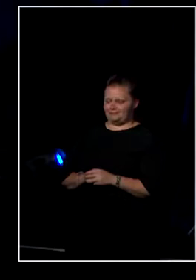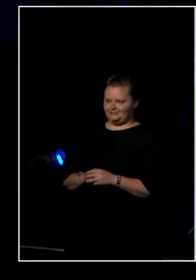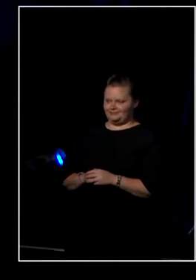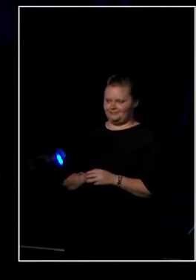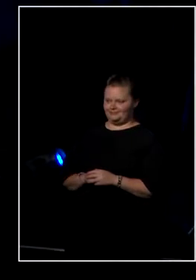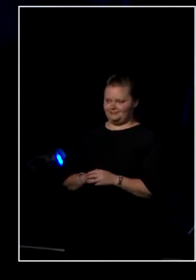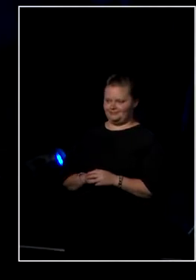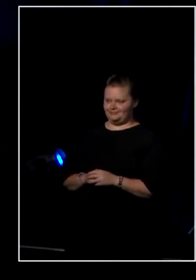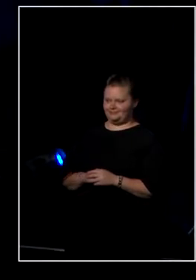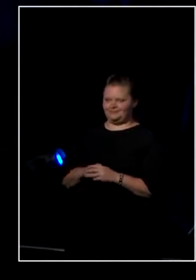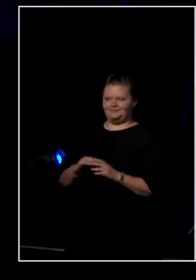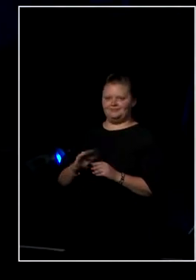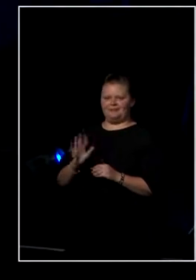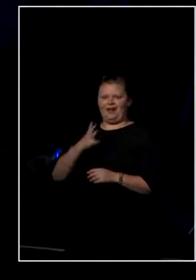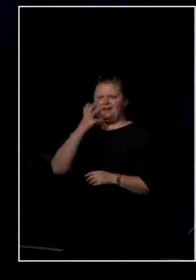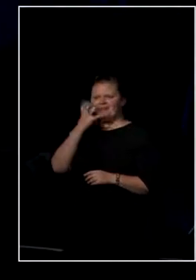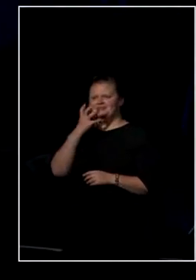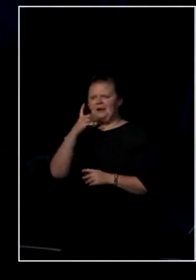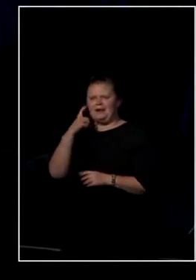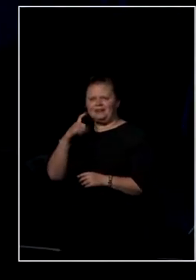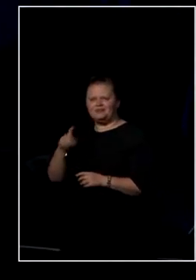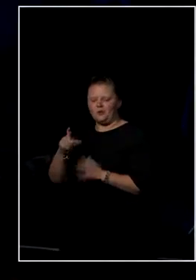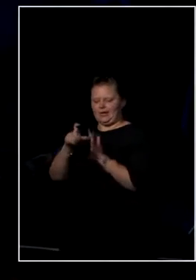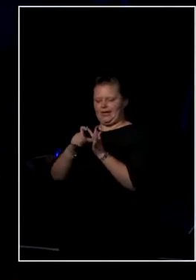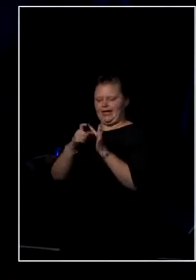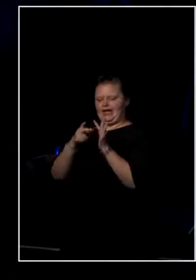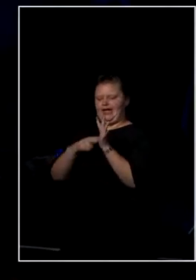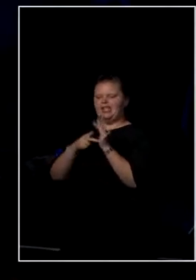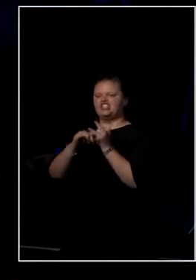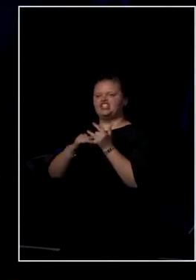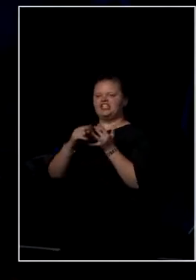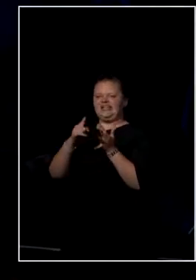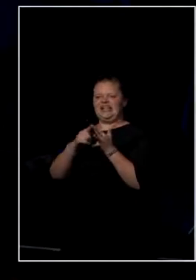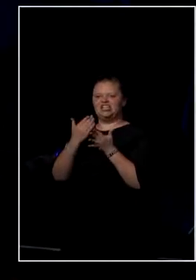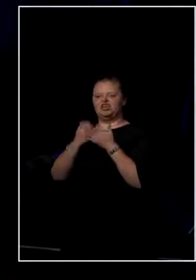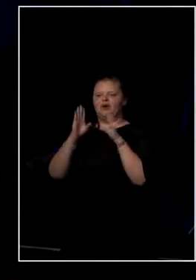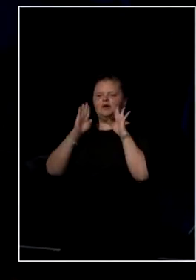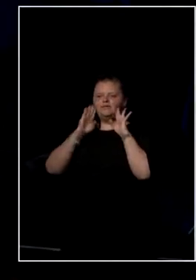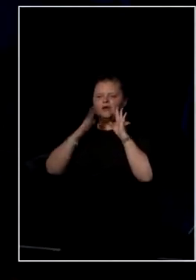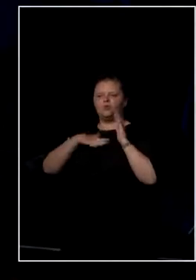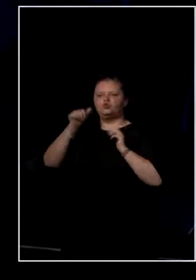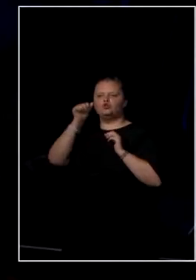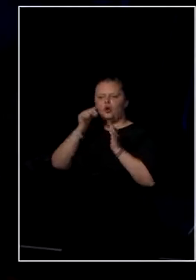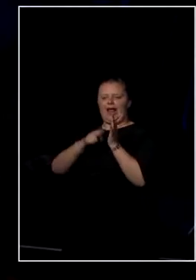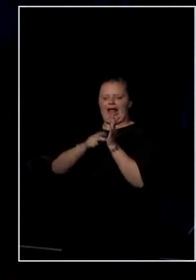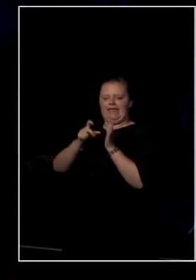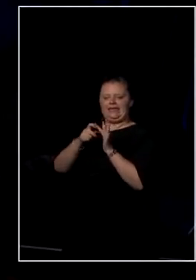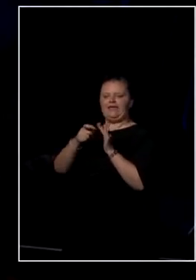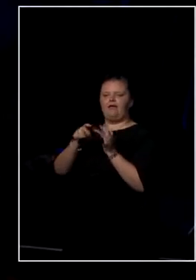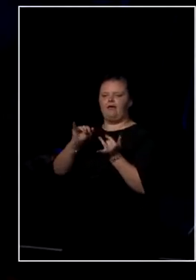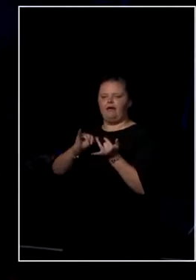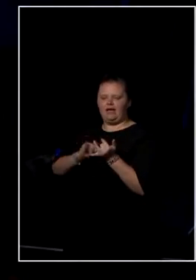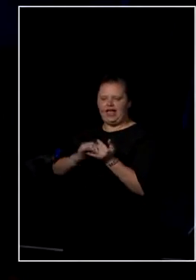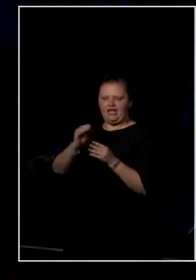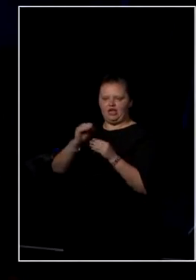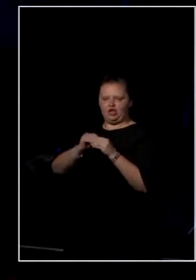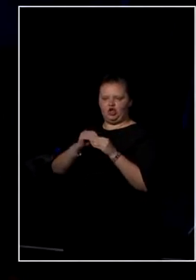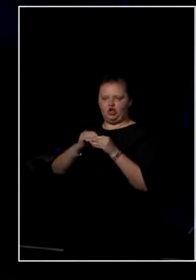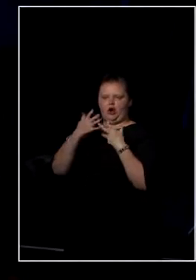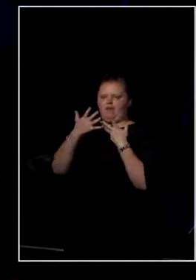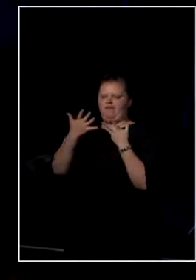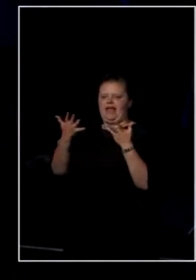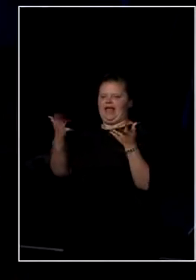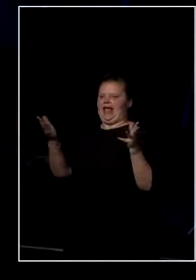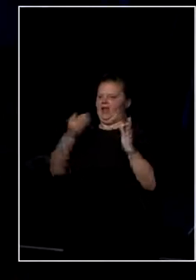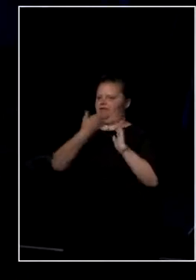Hi, Denise. Sorry, we've ignored you. Denise on Facebook wants to know if the NDIS has been part of any of the speakers'